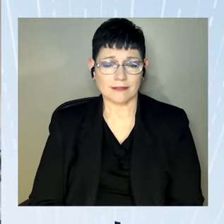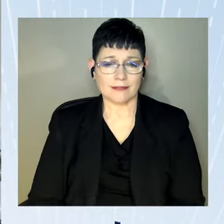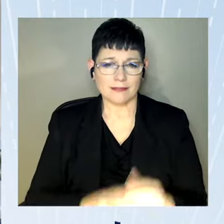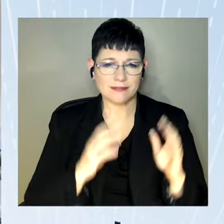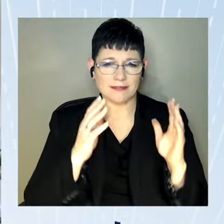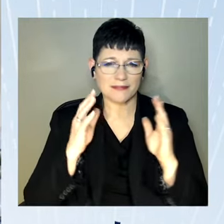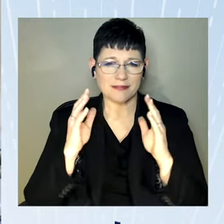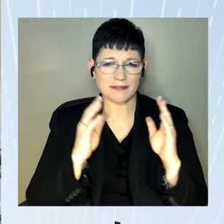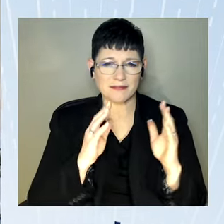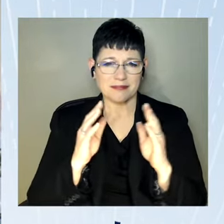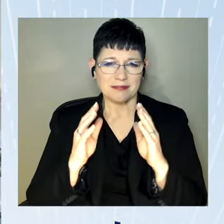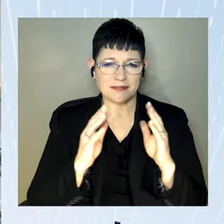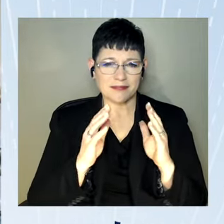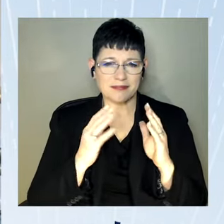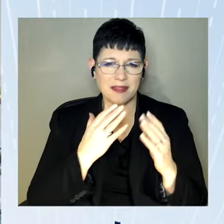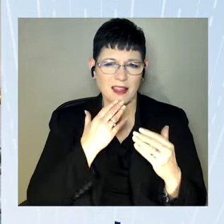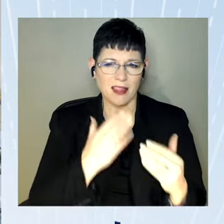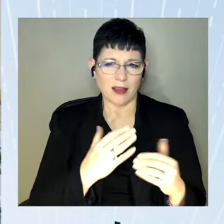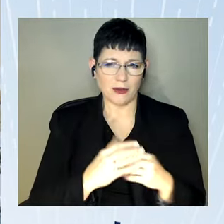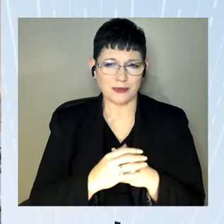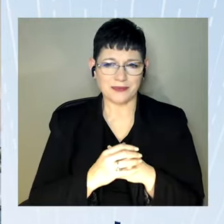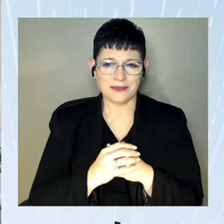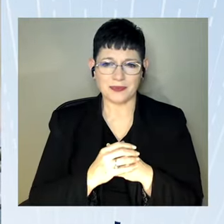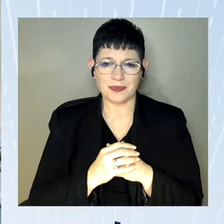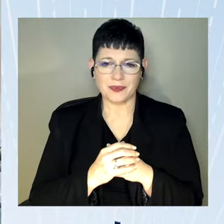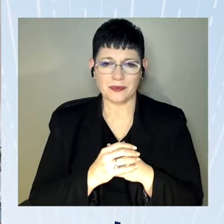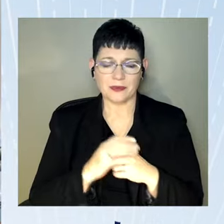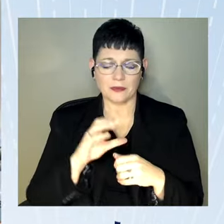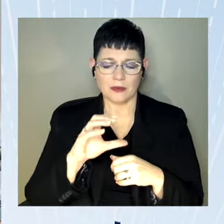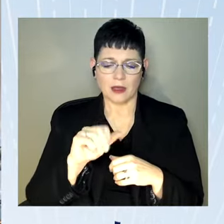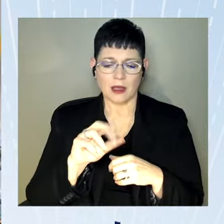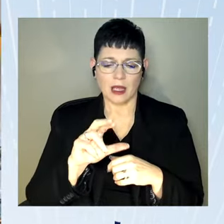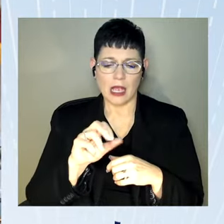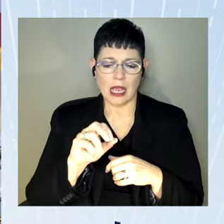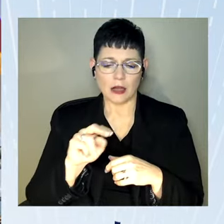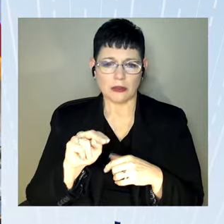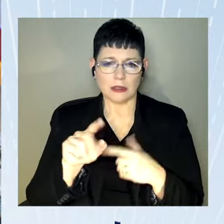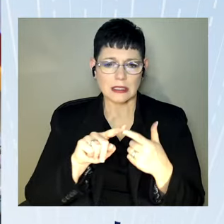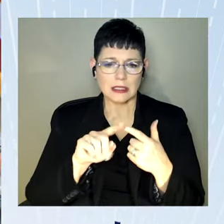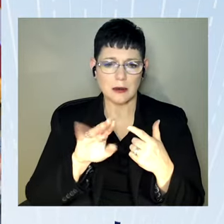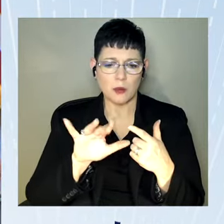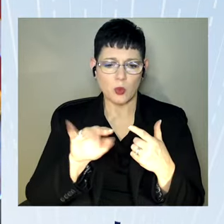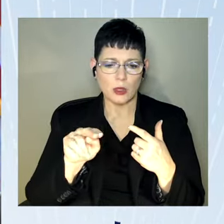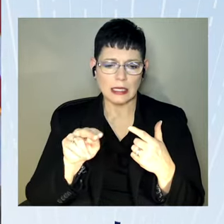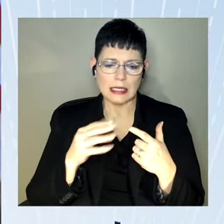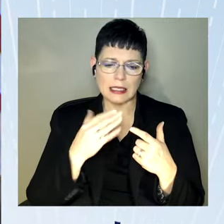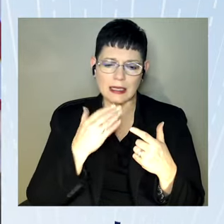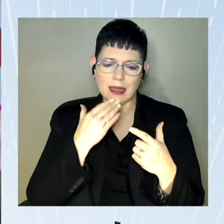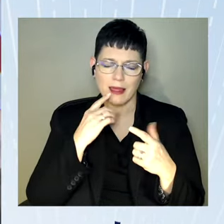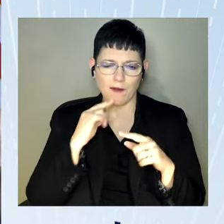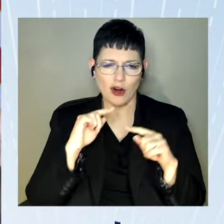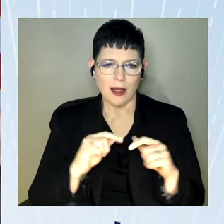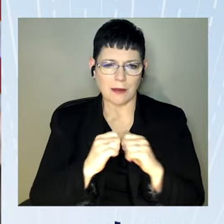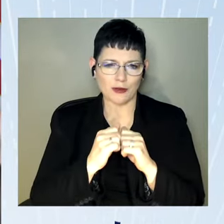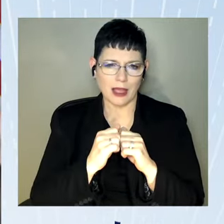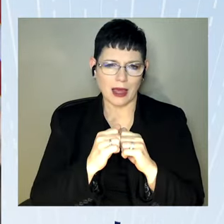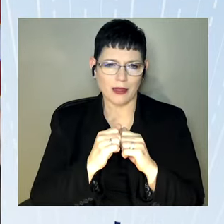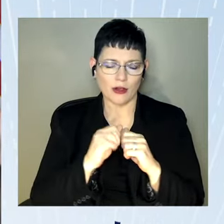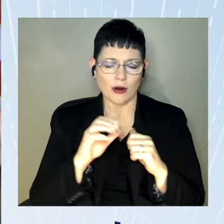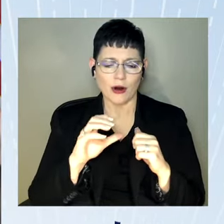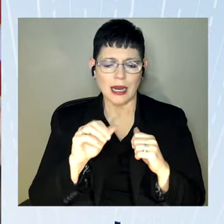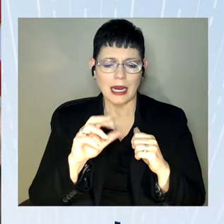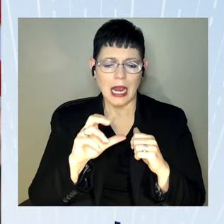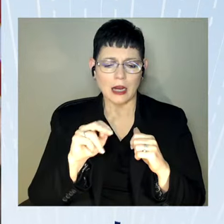Thank you. Thank you. Carson and Bryn, thank you so much for being here together. Carson, you have, through